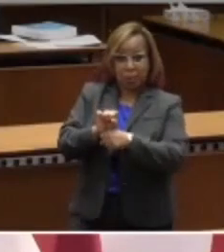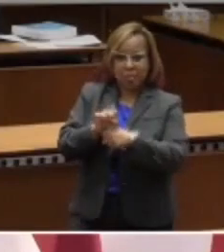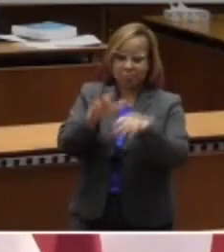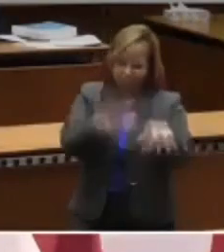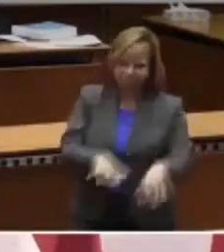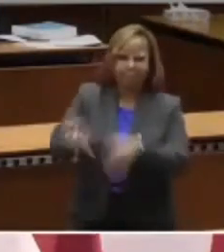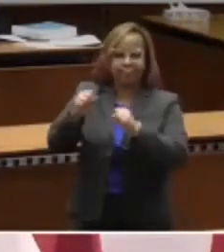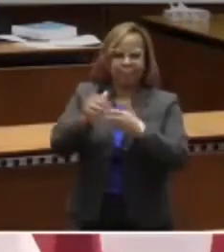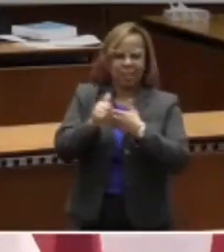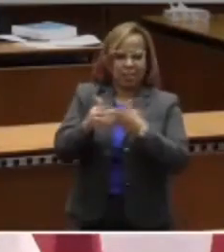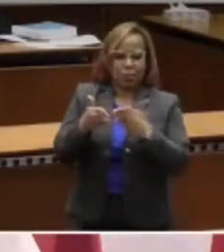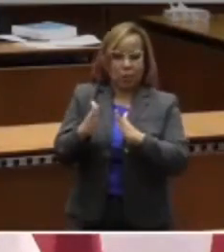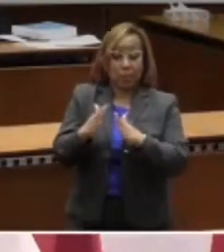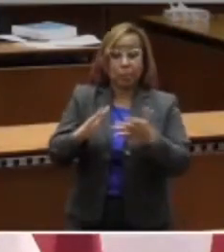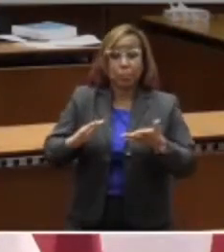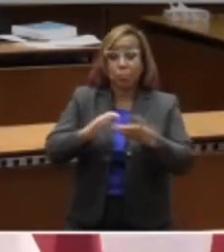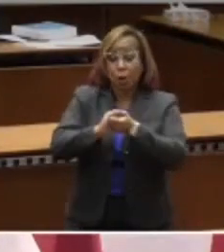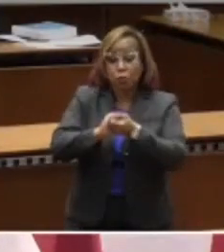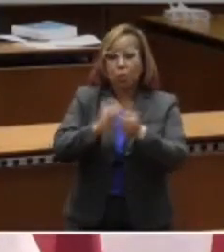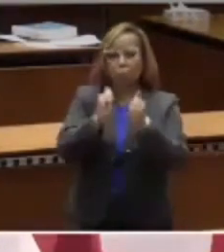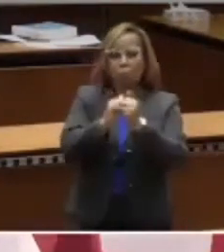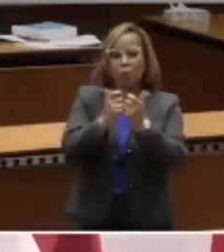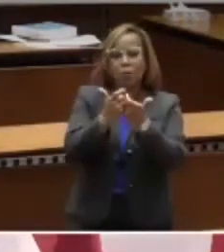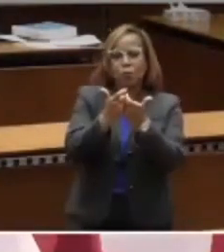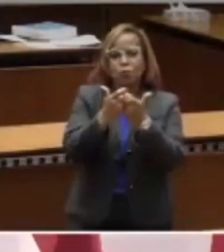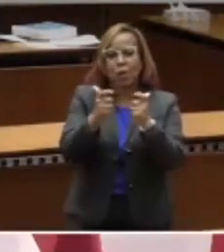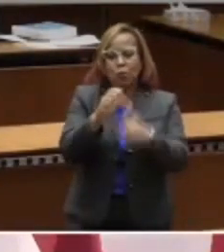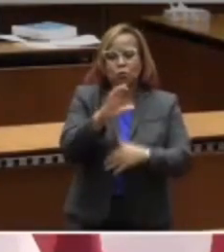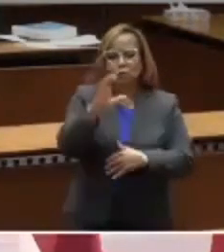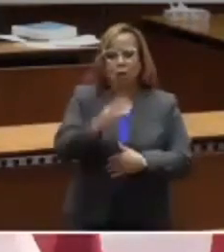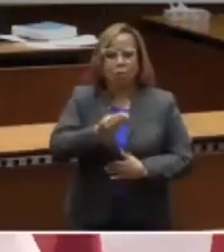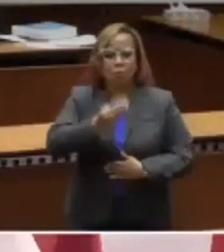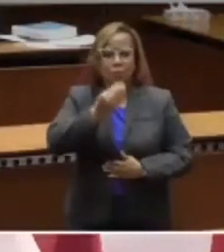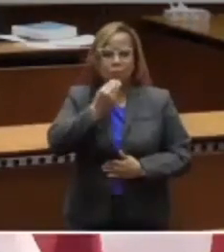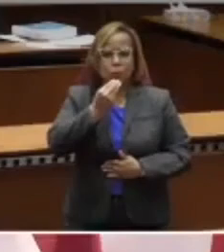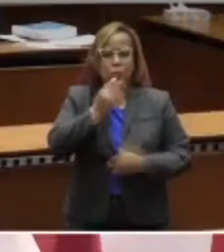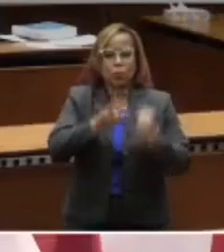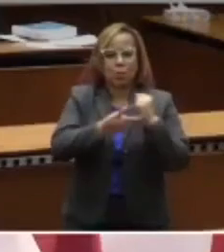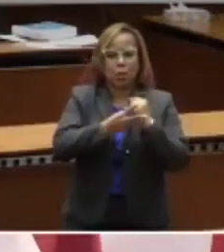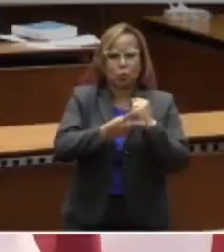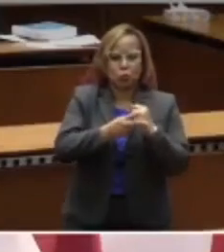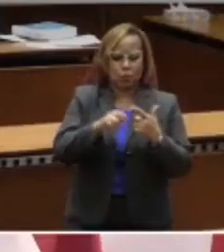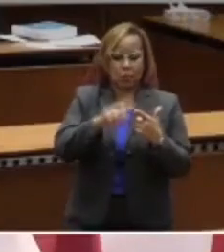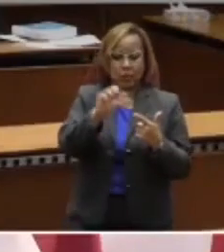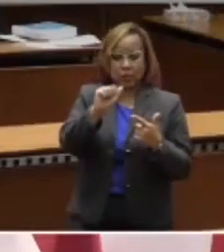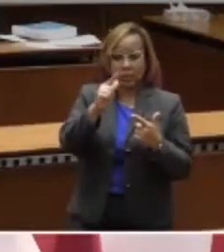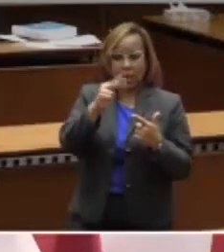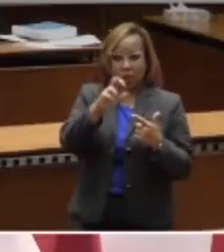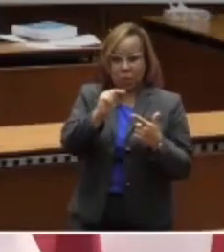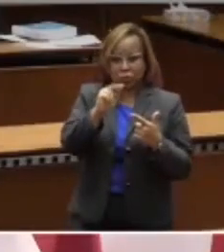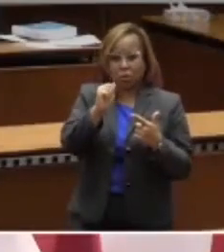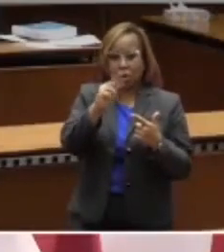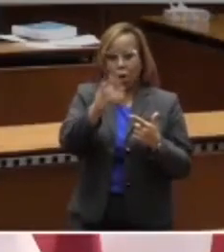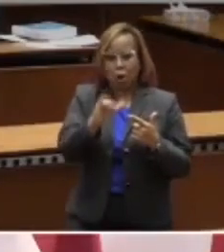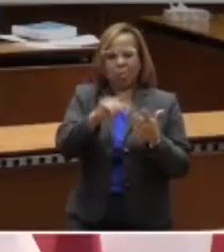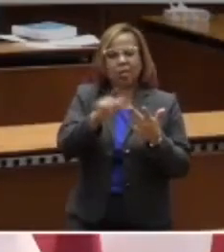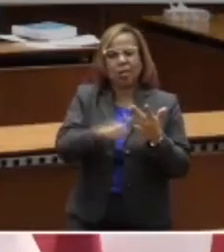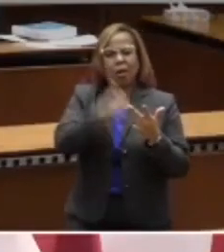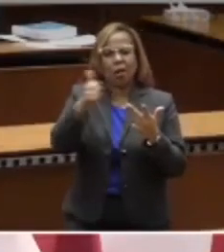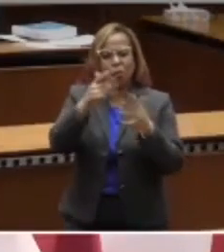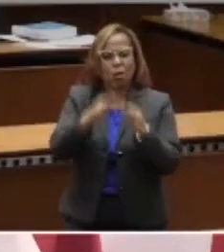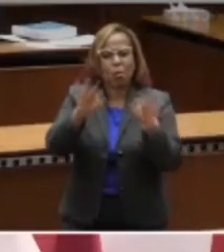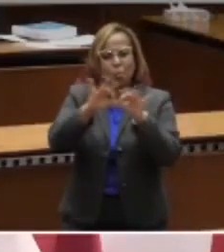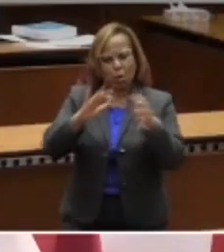way in partnership with the Greater Chicago Food Depository, the Salvation Army, and many other important